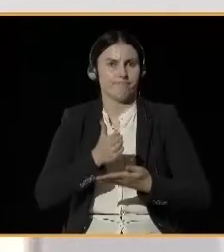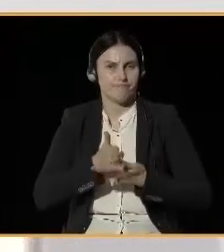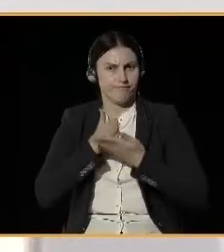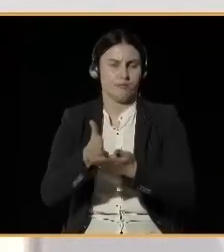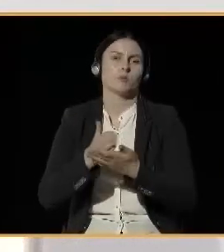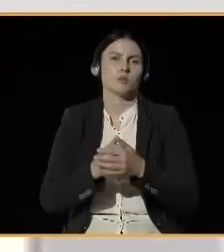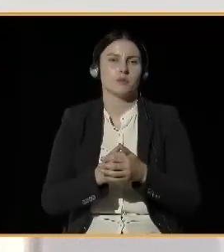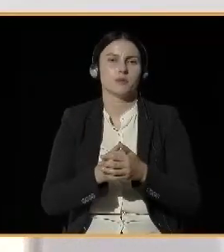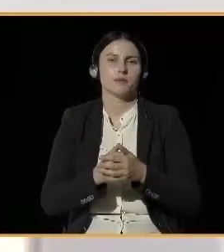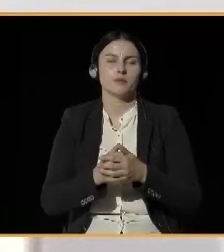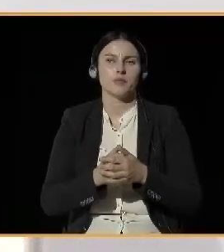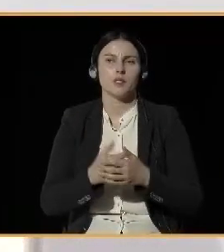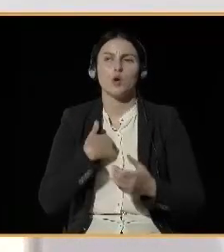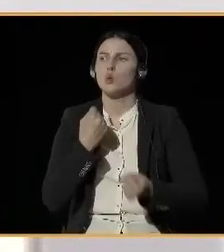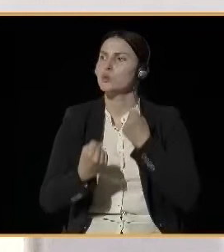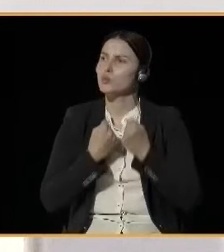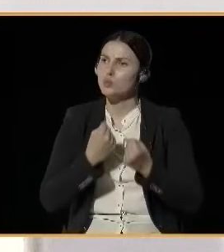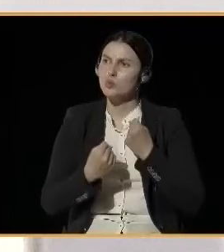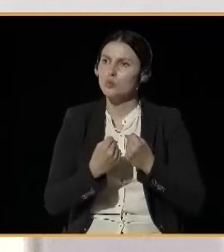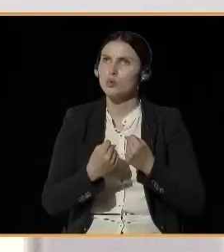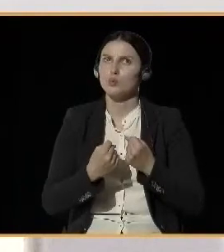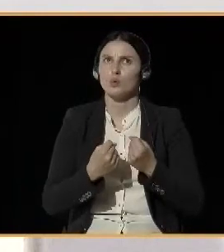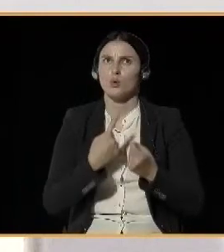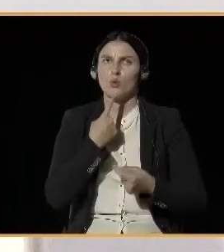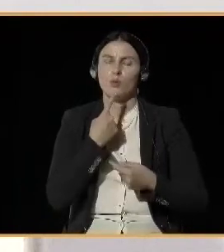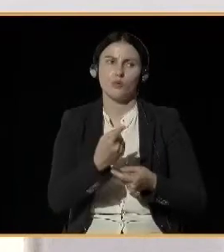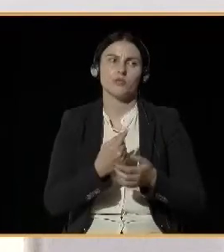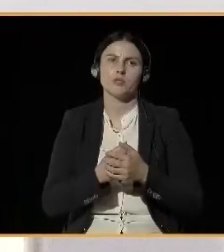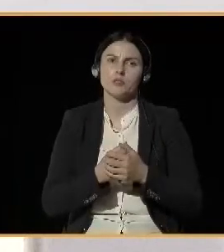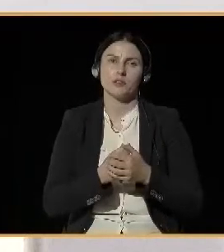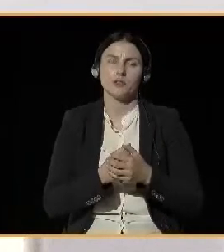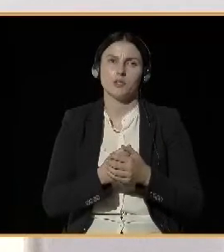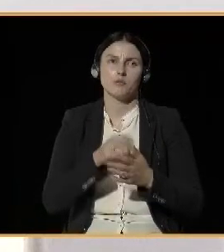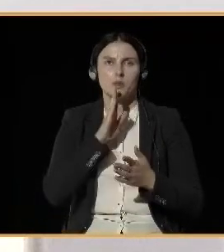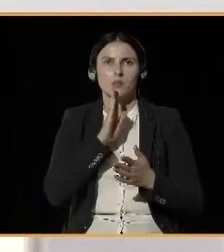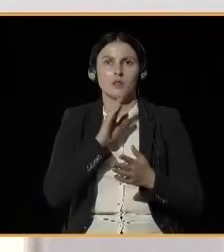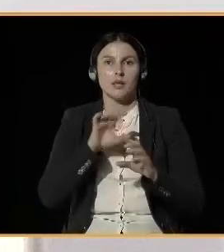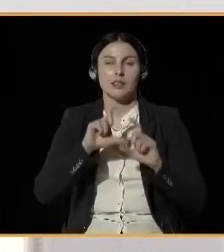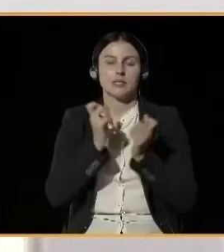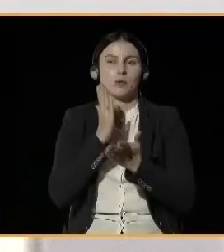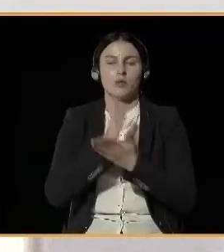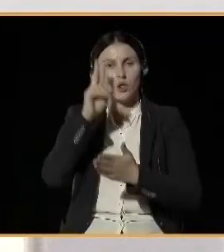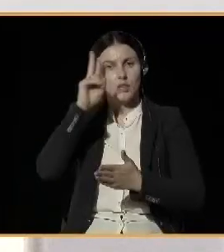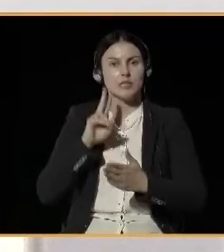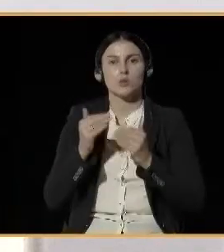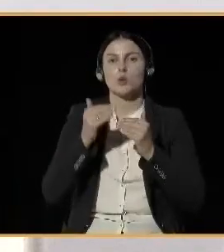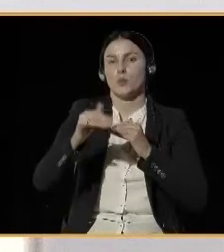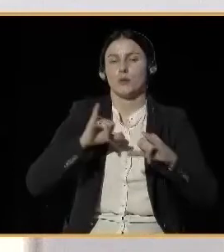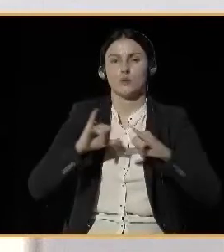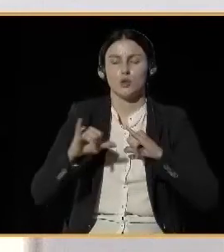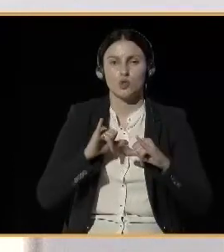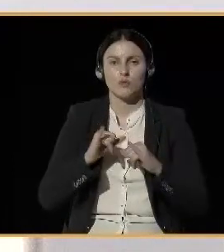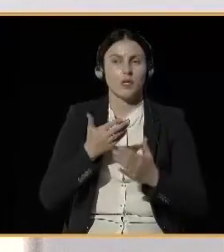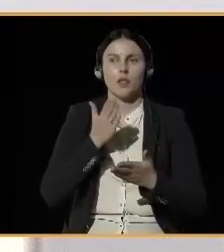can actually count on substantial support. But it's also undeniable that the very